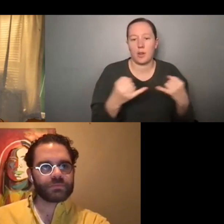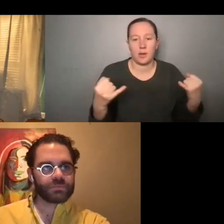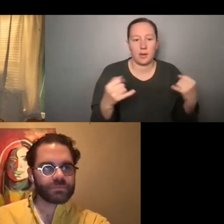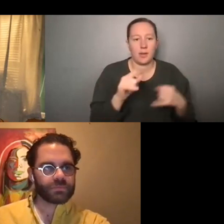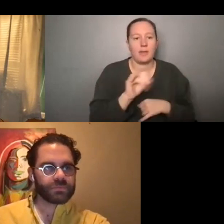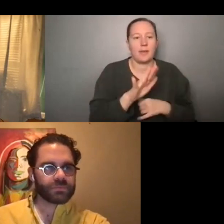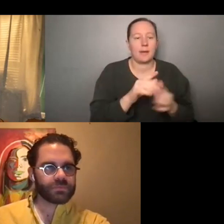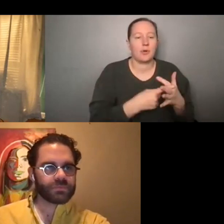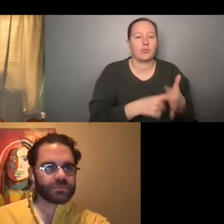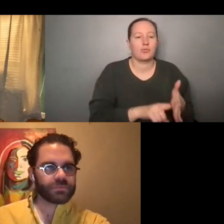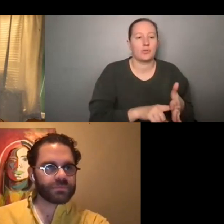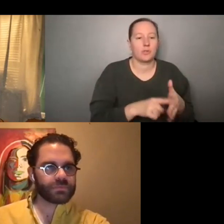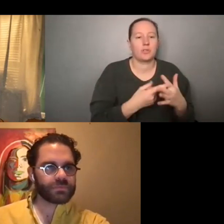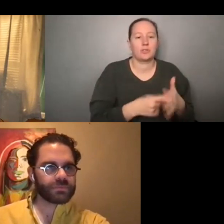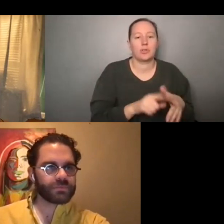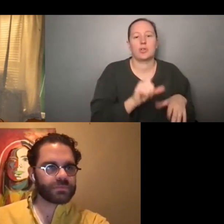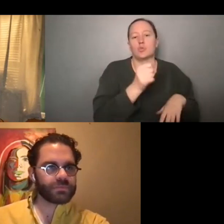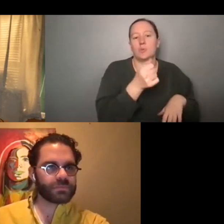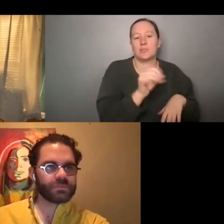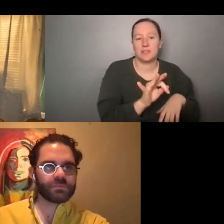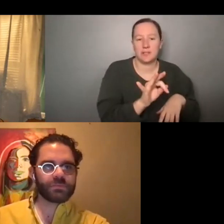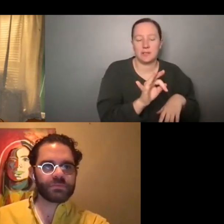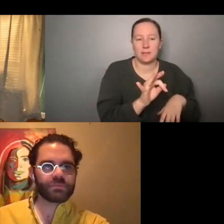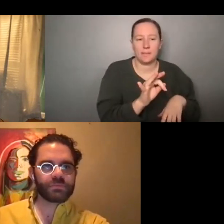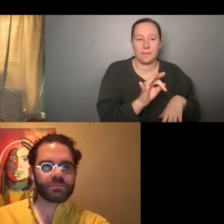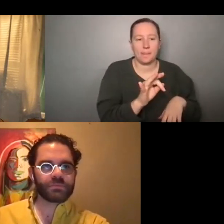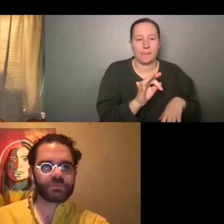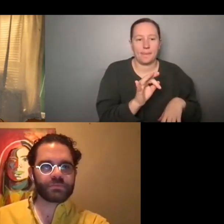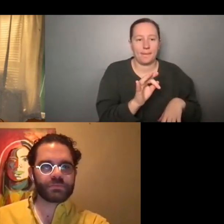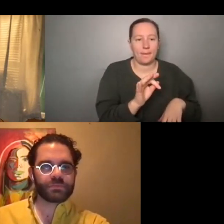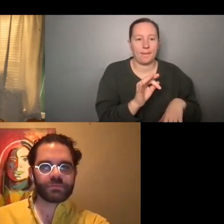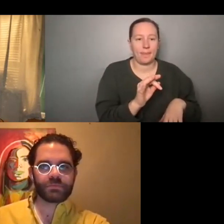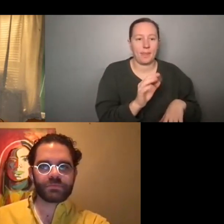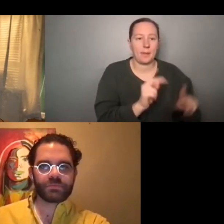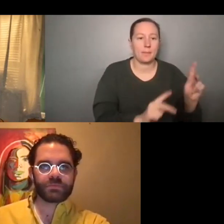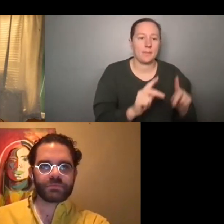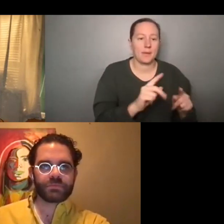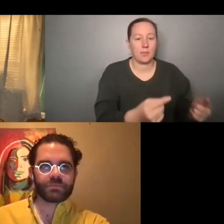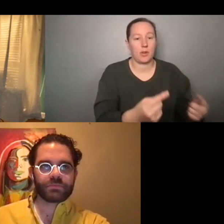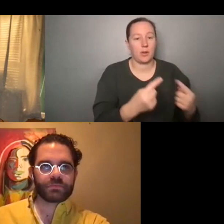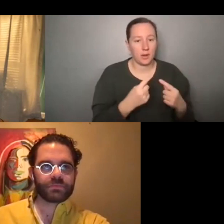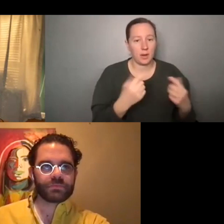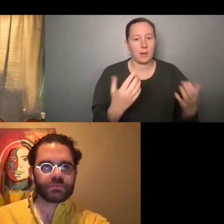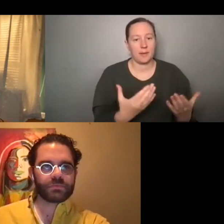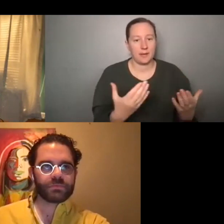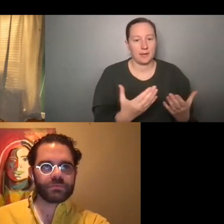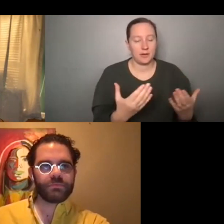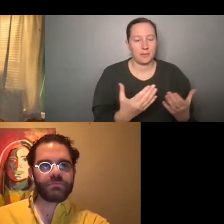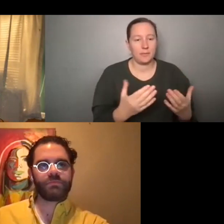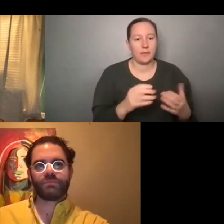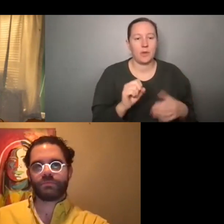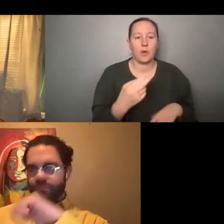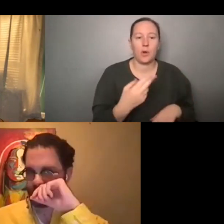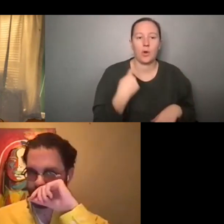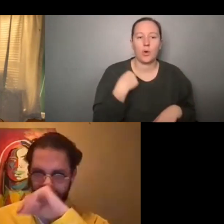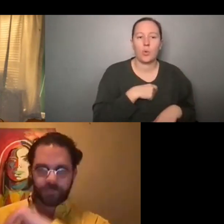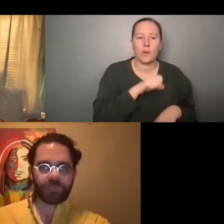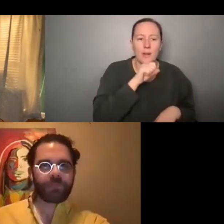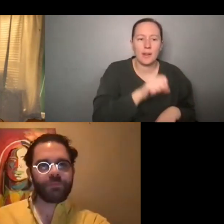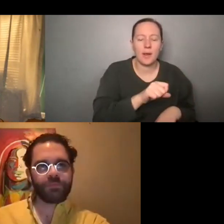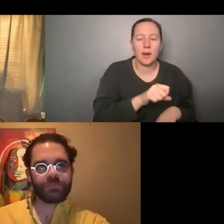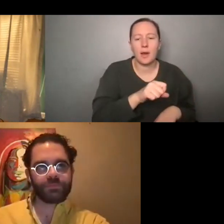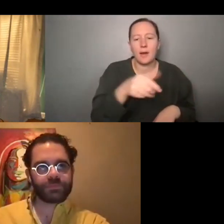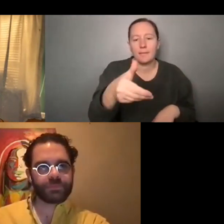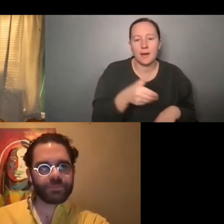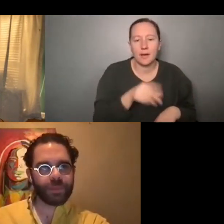lab originally started in 2019 is this, you know, people would come to RespectAbility saying, you know, oh, we'd love to hire a disabled writer